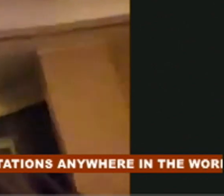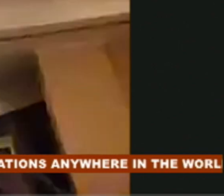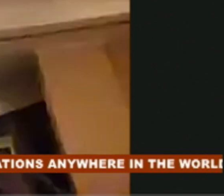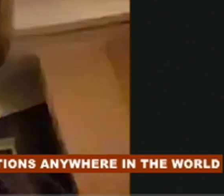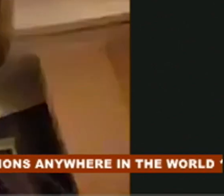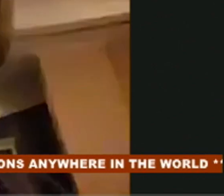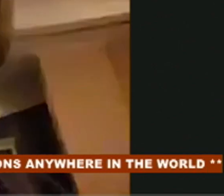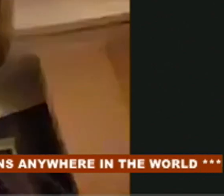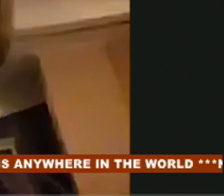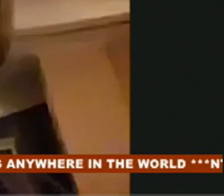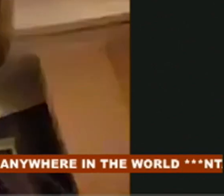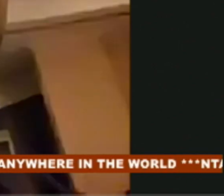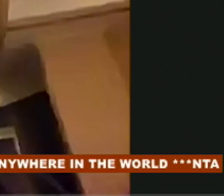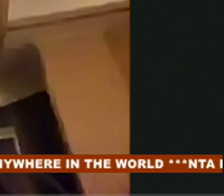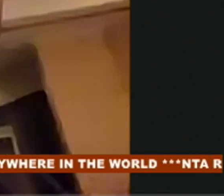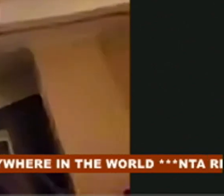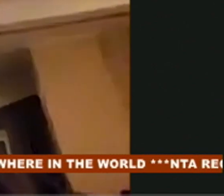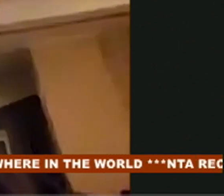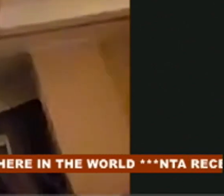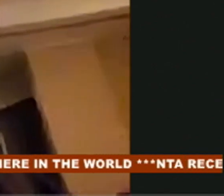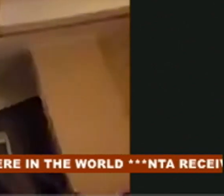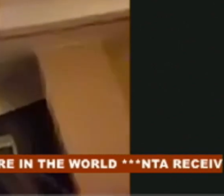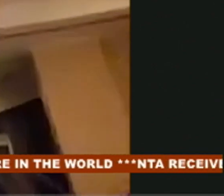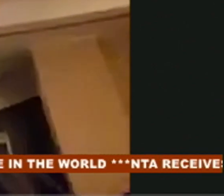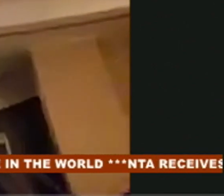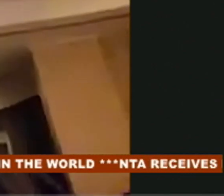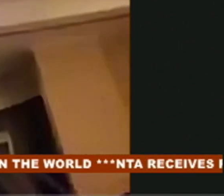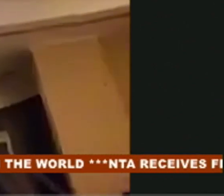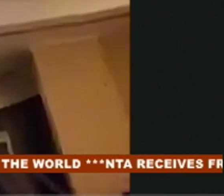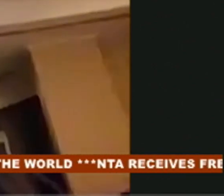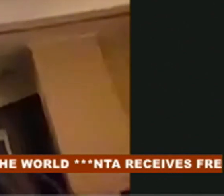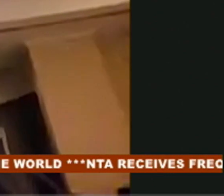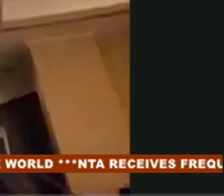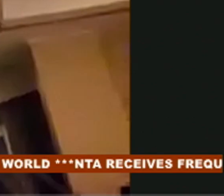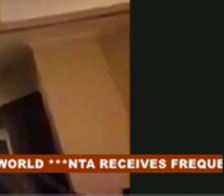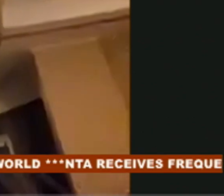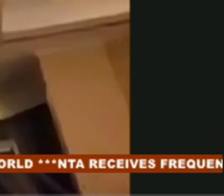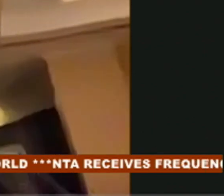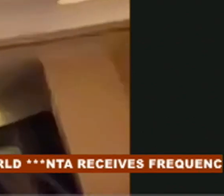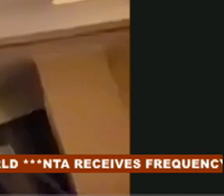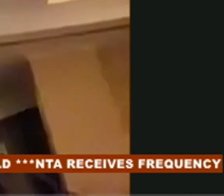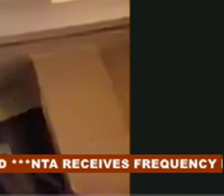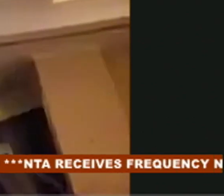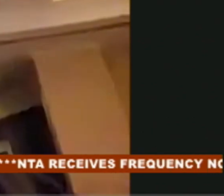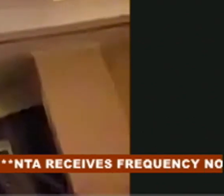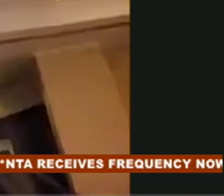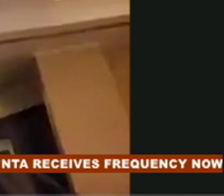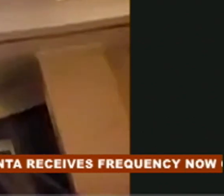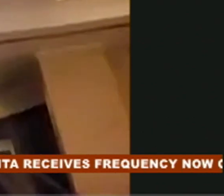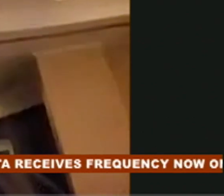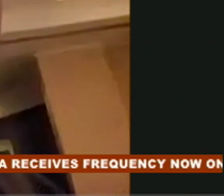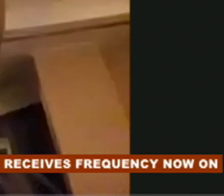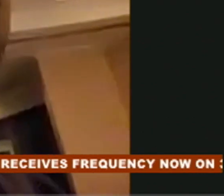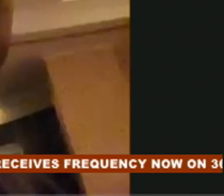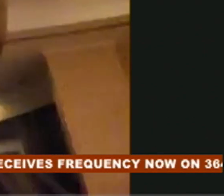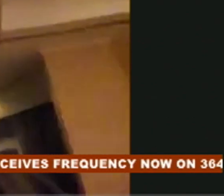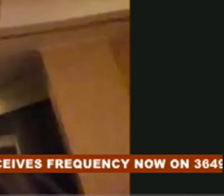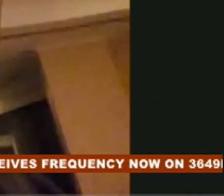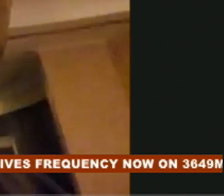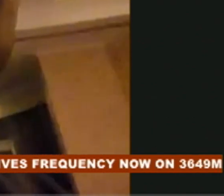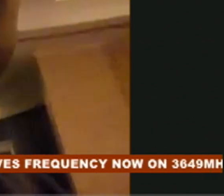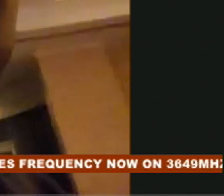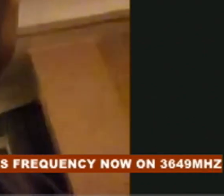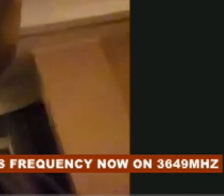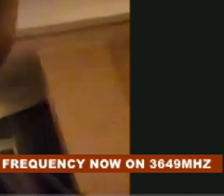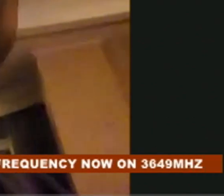are talking of 5,000, and we have settlement of Nigeria of over 5 million people. And the